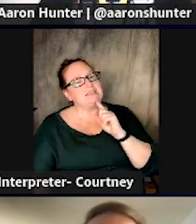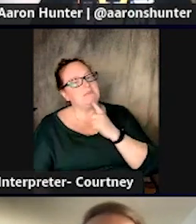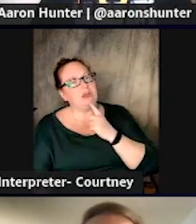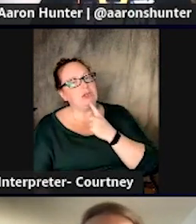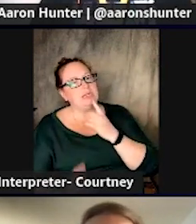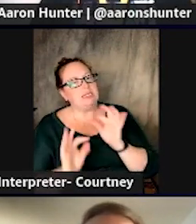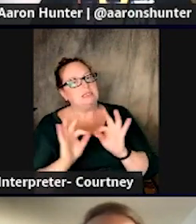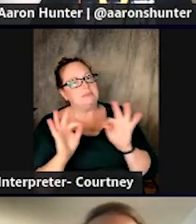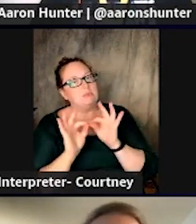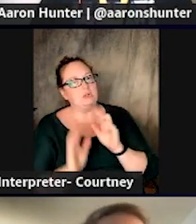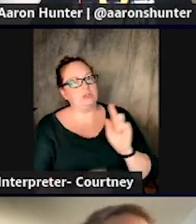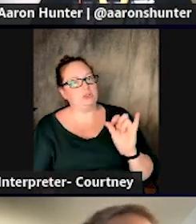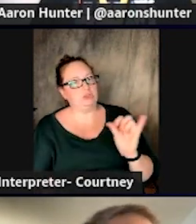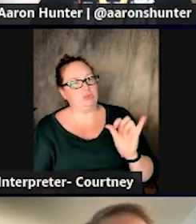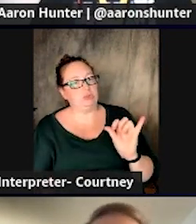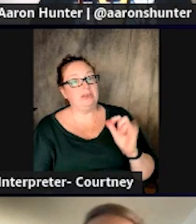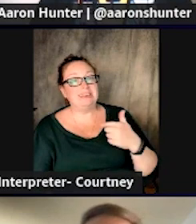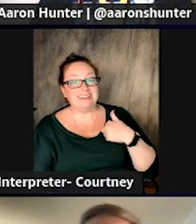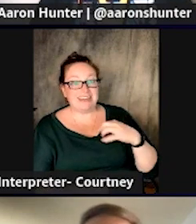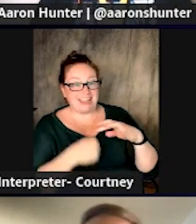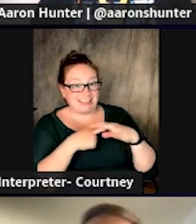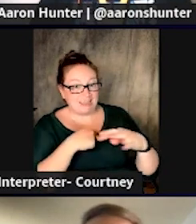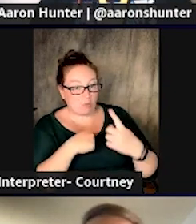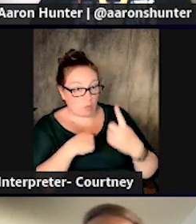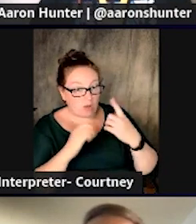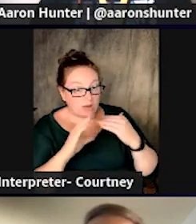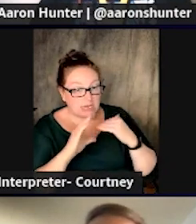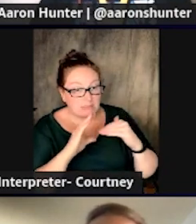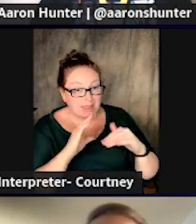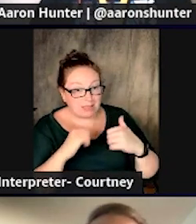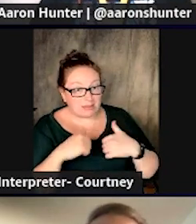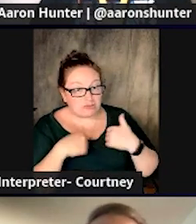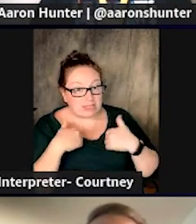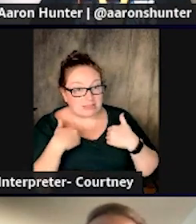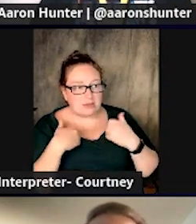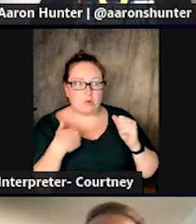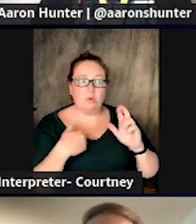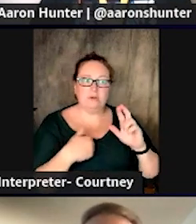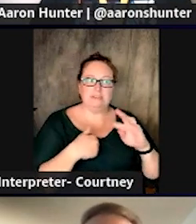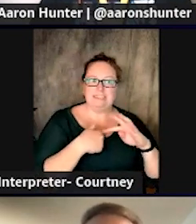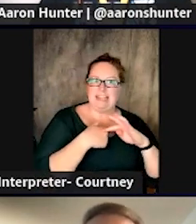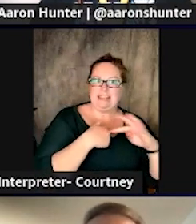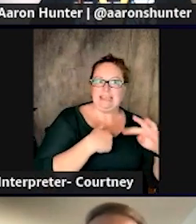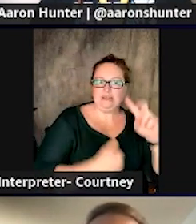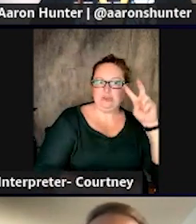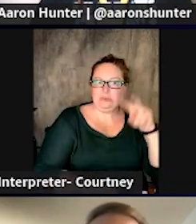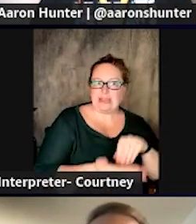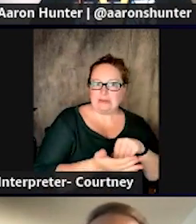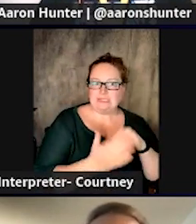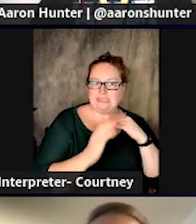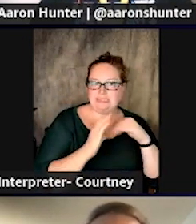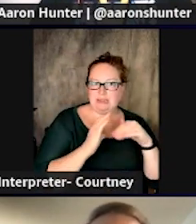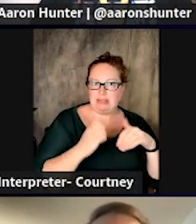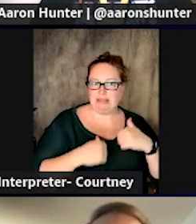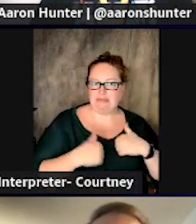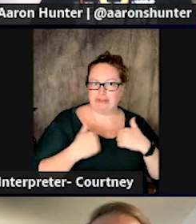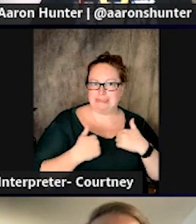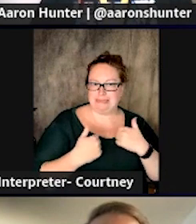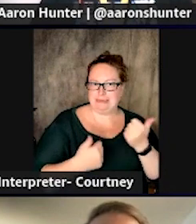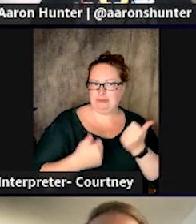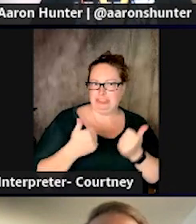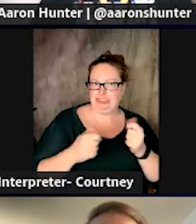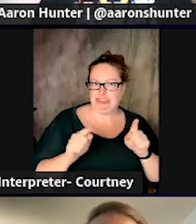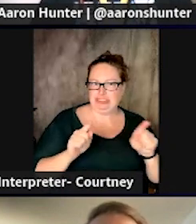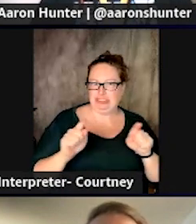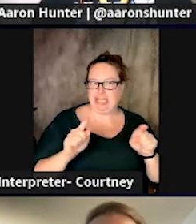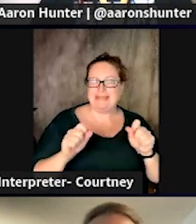Like, did I leak one email address, or did I leak 2,000 email addresses to my logs? And I think that can help